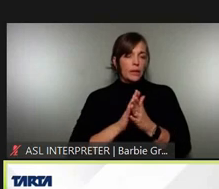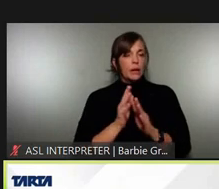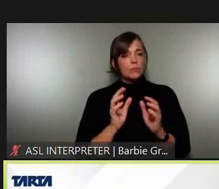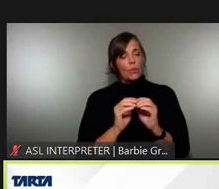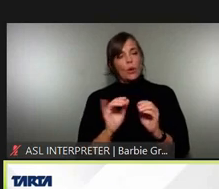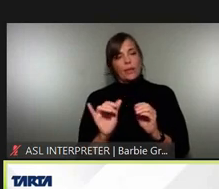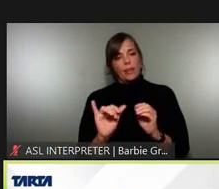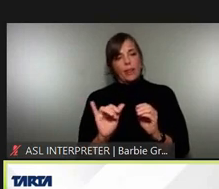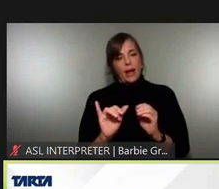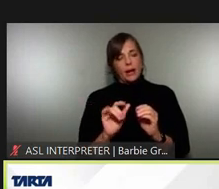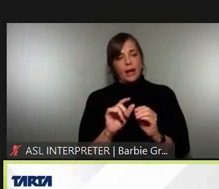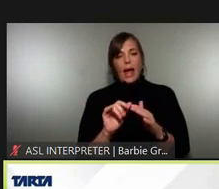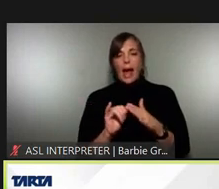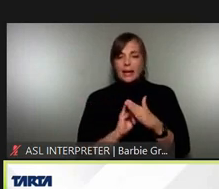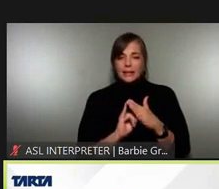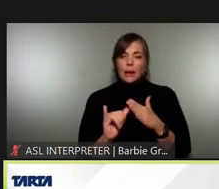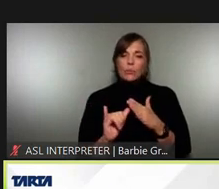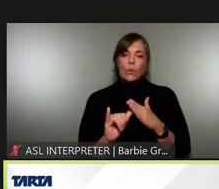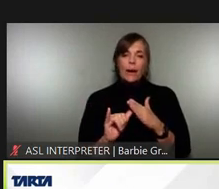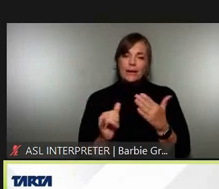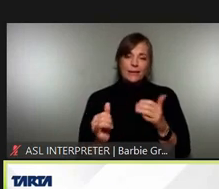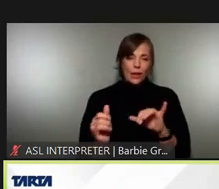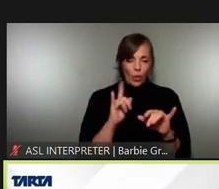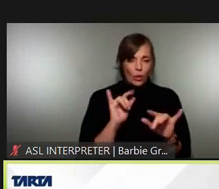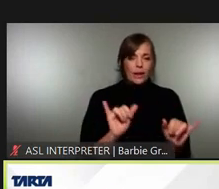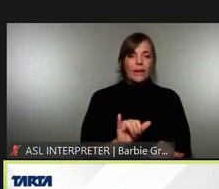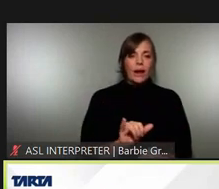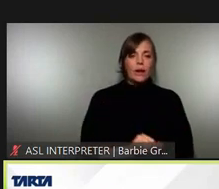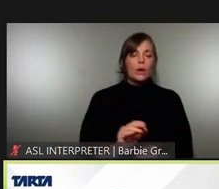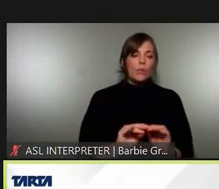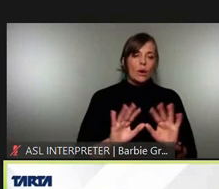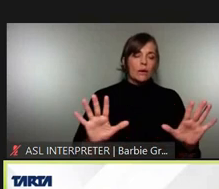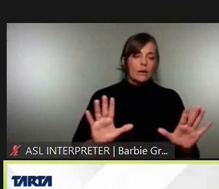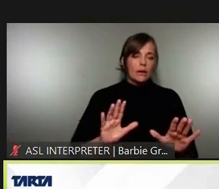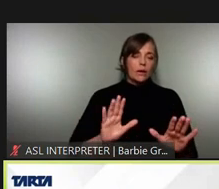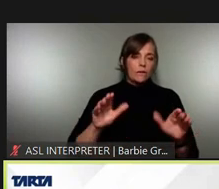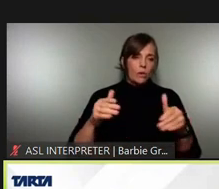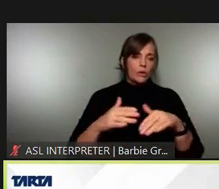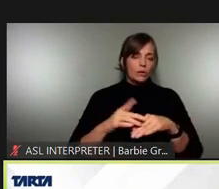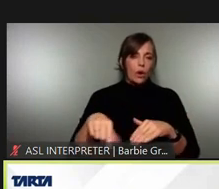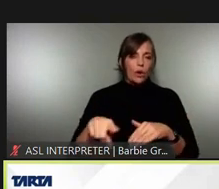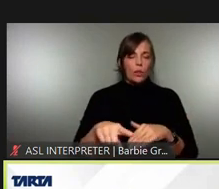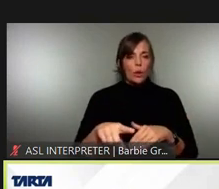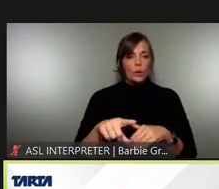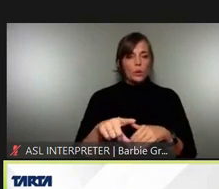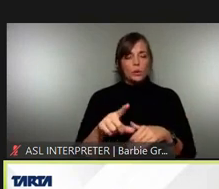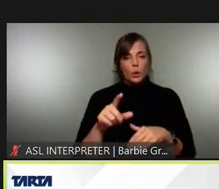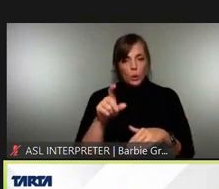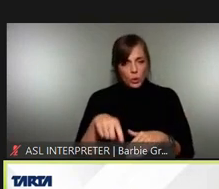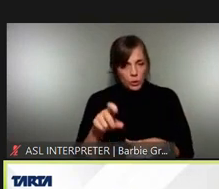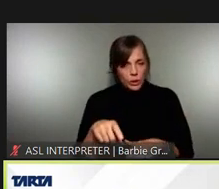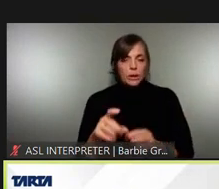more like a subway network and clear focus on those routes that are most deserving of more service